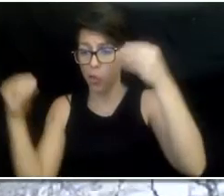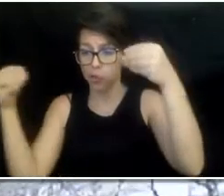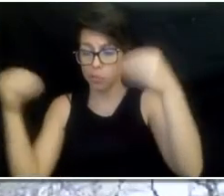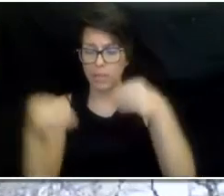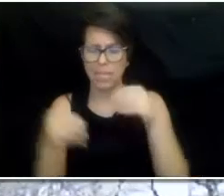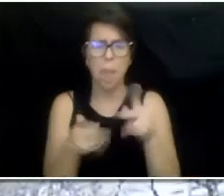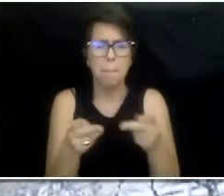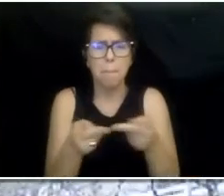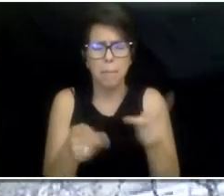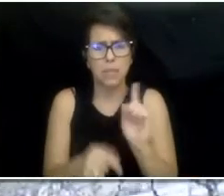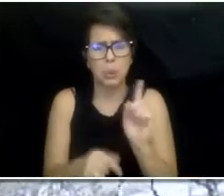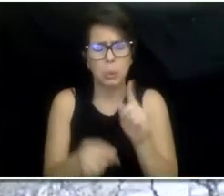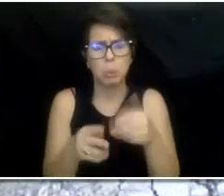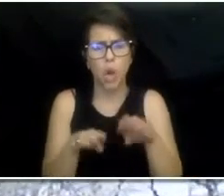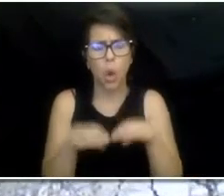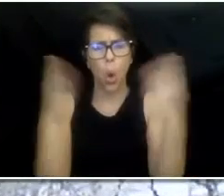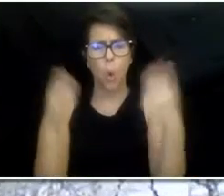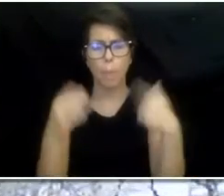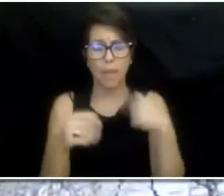out as